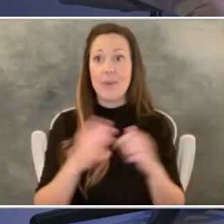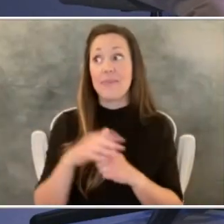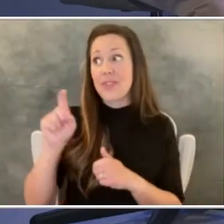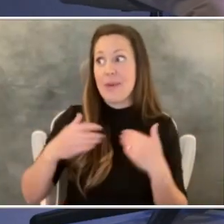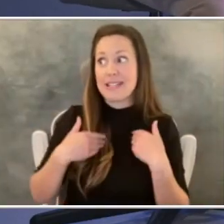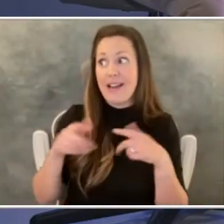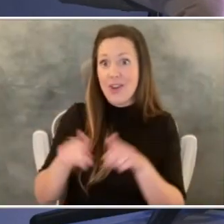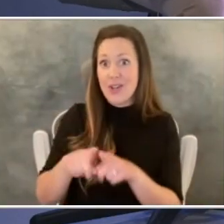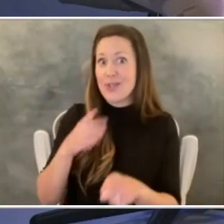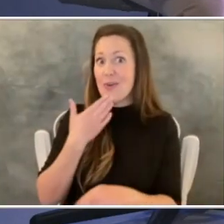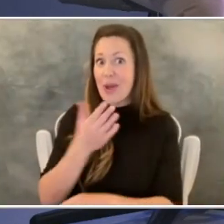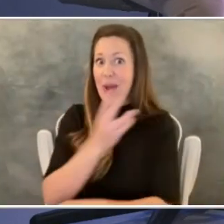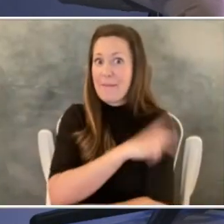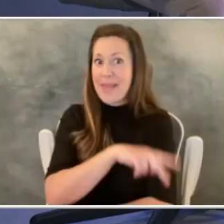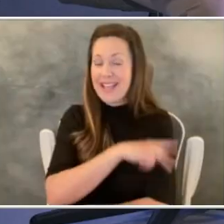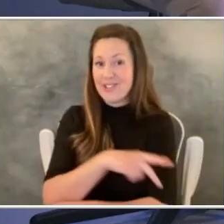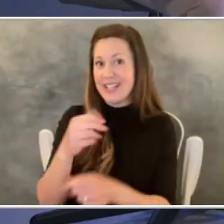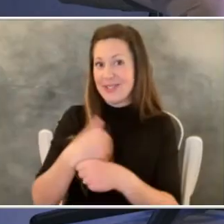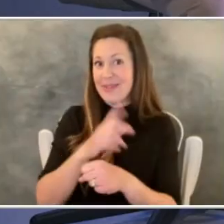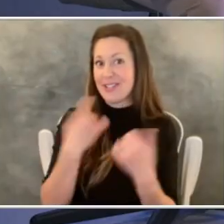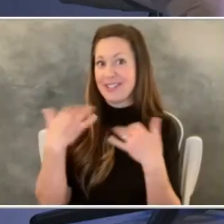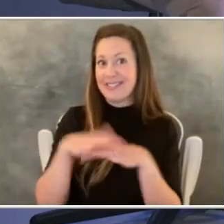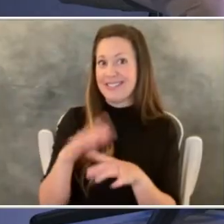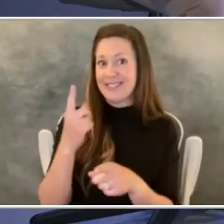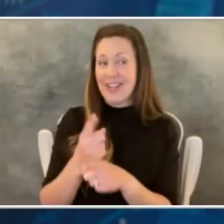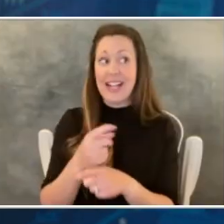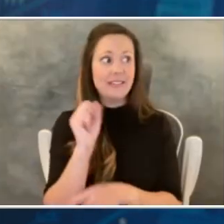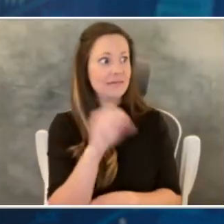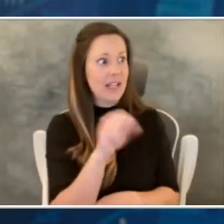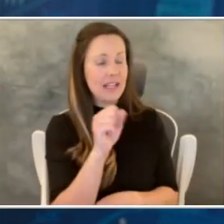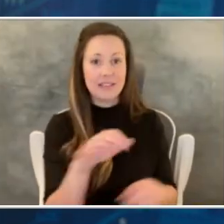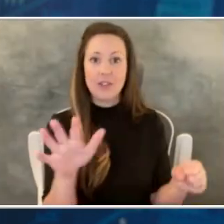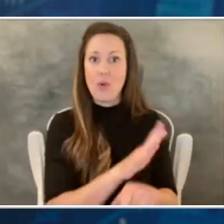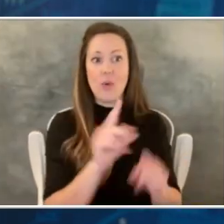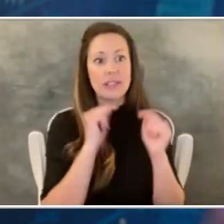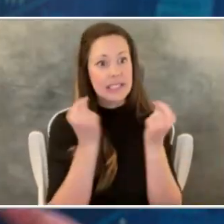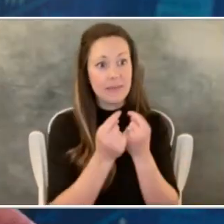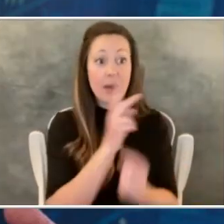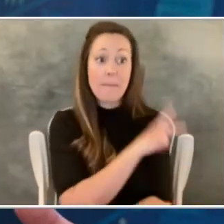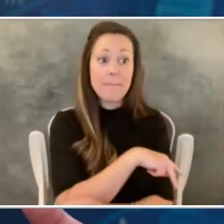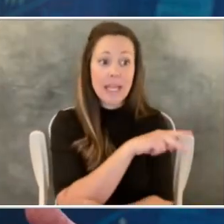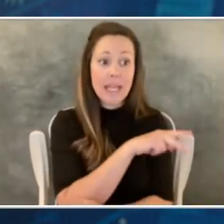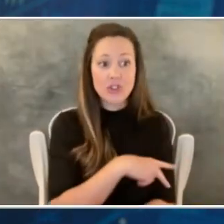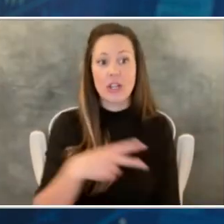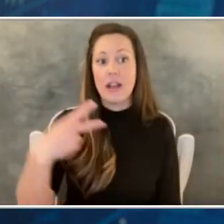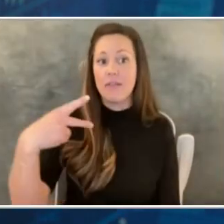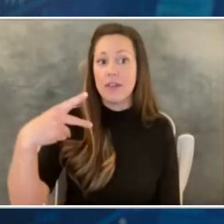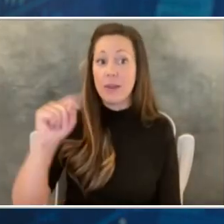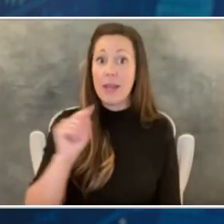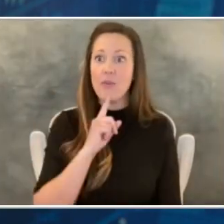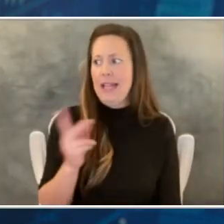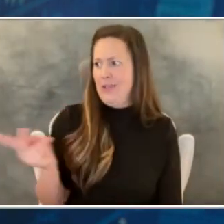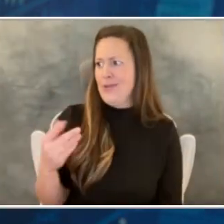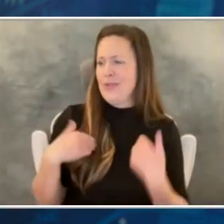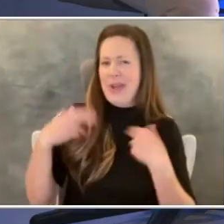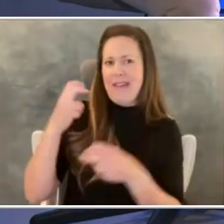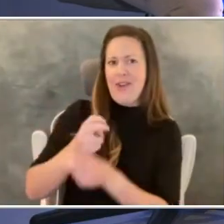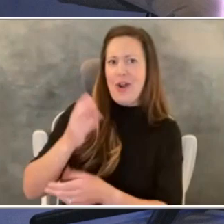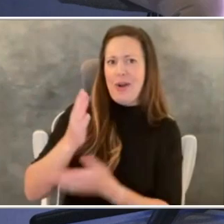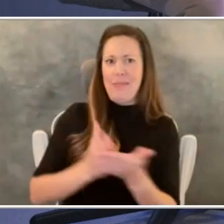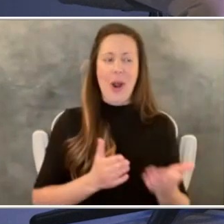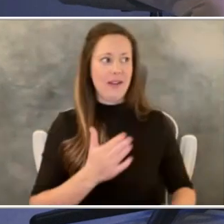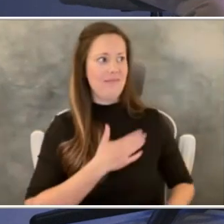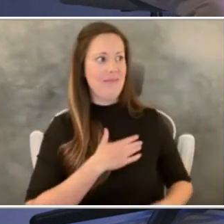Absolutely. you said, to make this all work. The whole team has to buy in, the patient, the physical therapist. I mean, these two have the hard part. I get the easy part. Oh, okay. Mine takes a